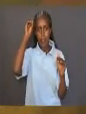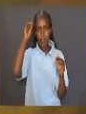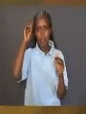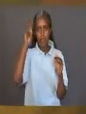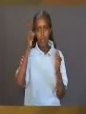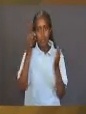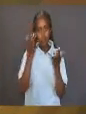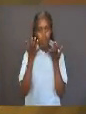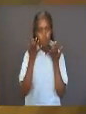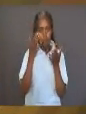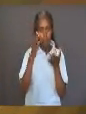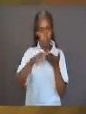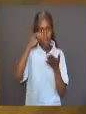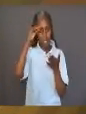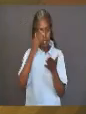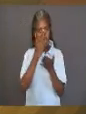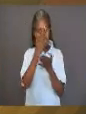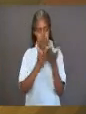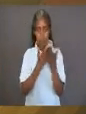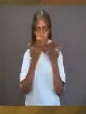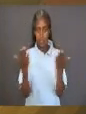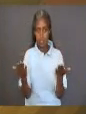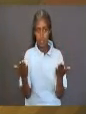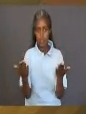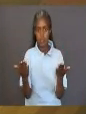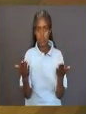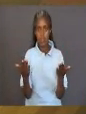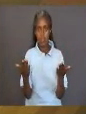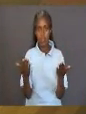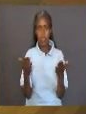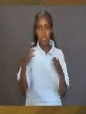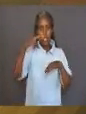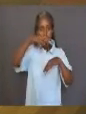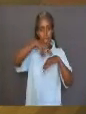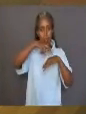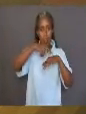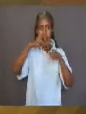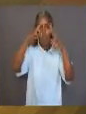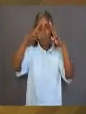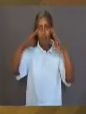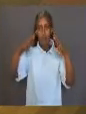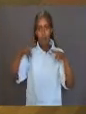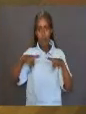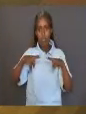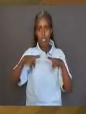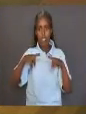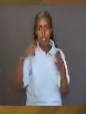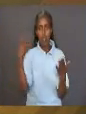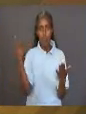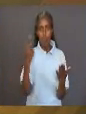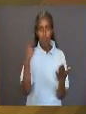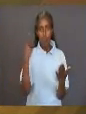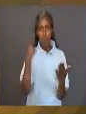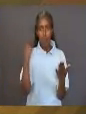Want to learn something else? A regular polygon can always